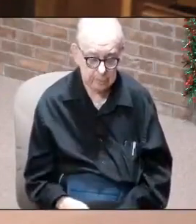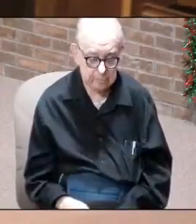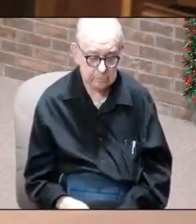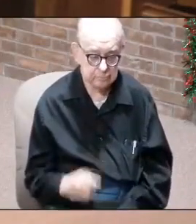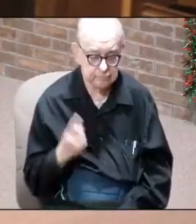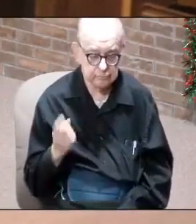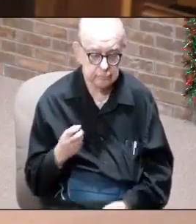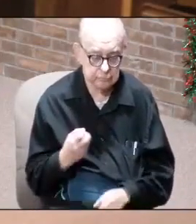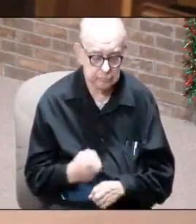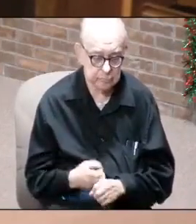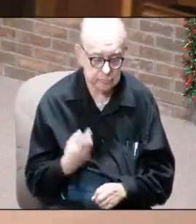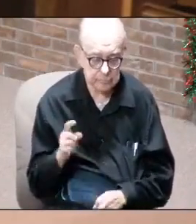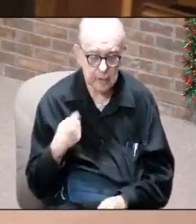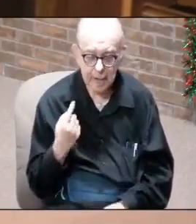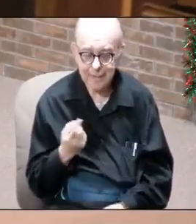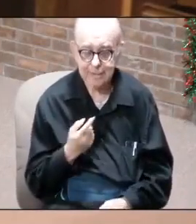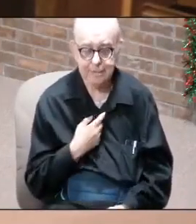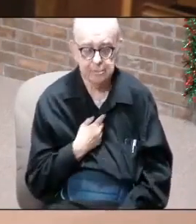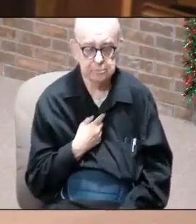Think of how hard it was for us.